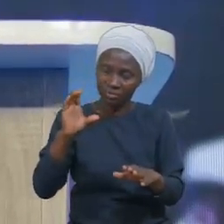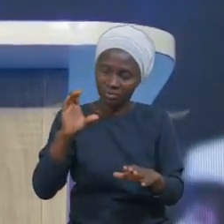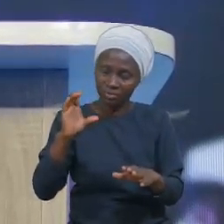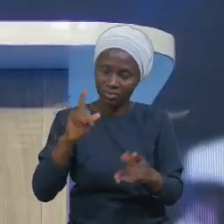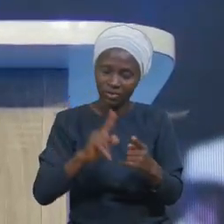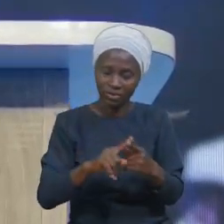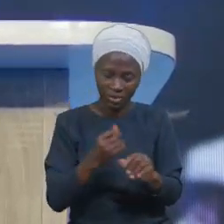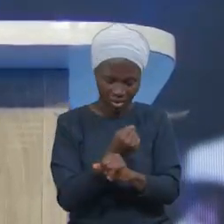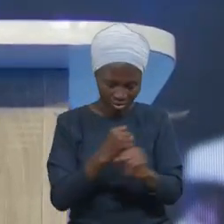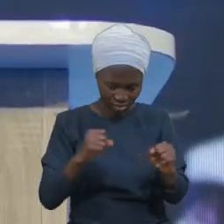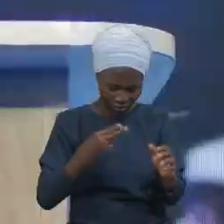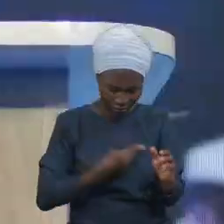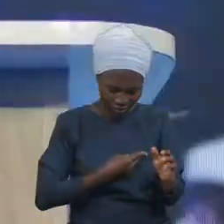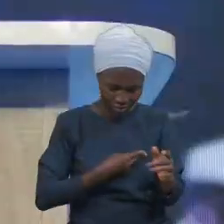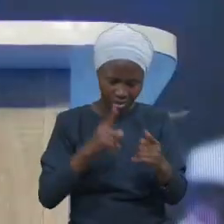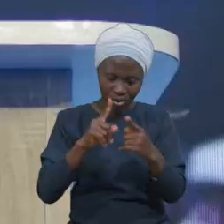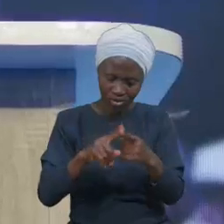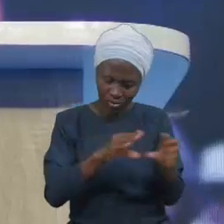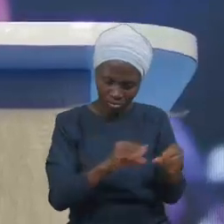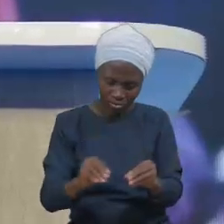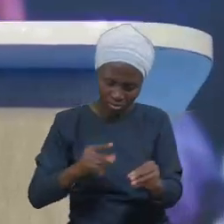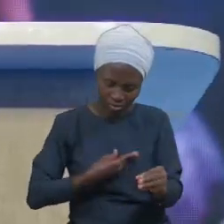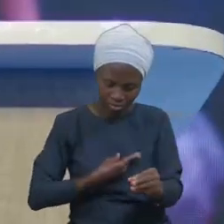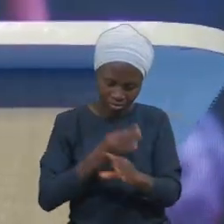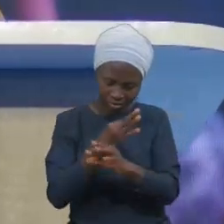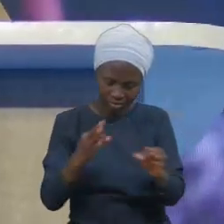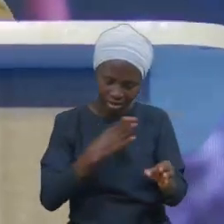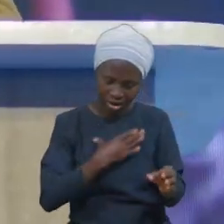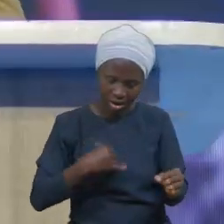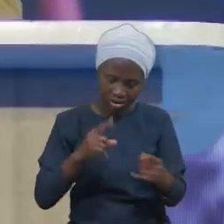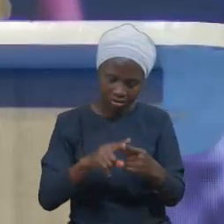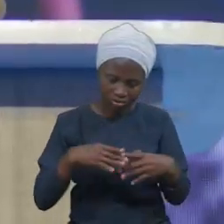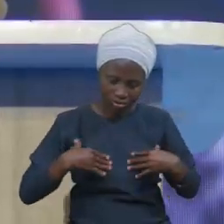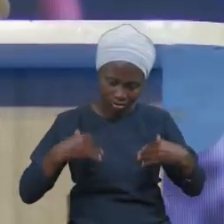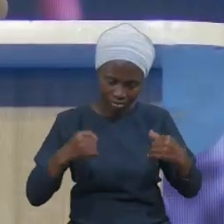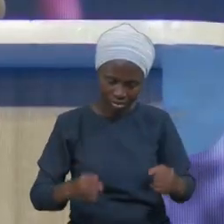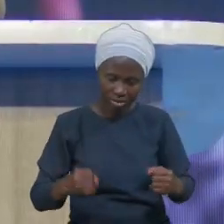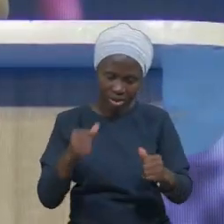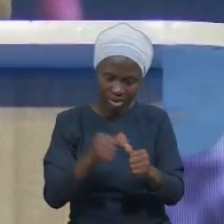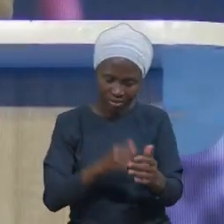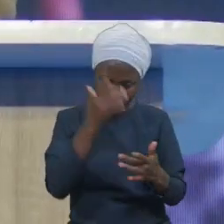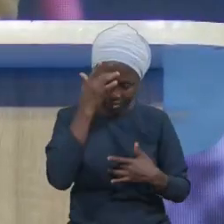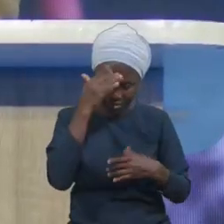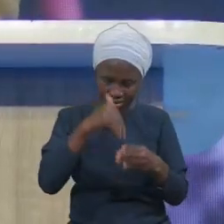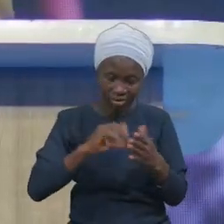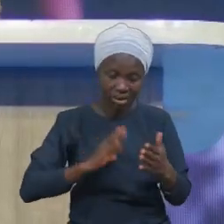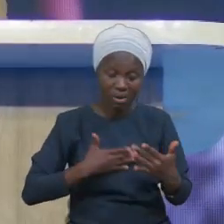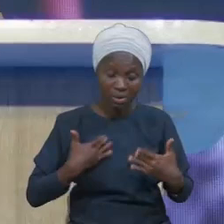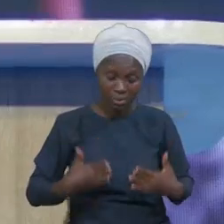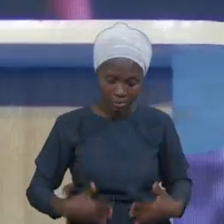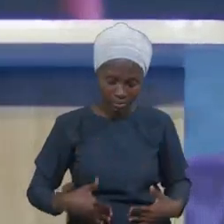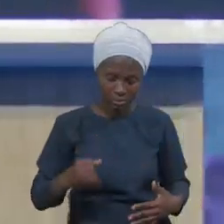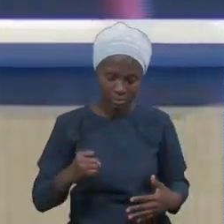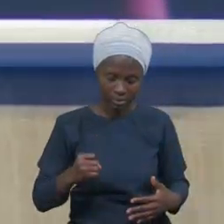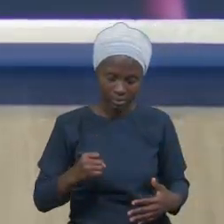to save us, to set us free, and to heal every sickness in our bodies. And